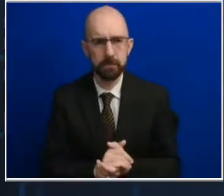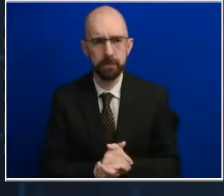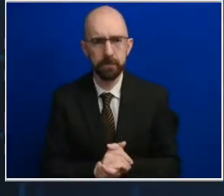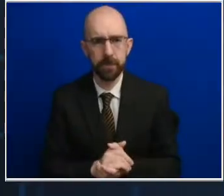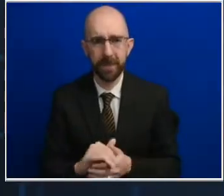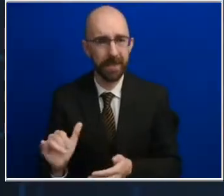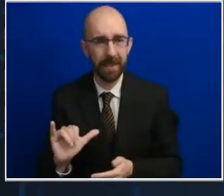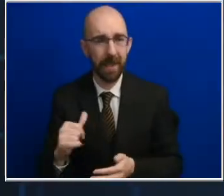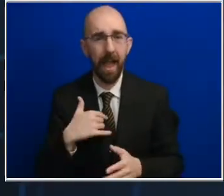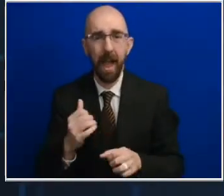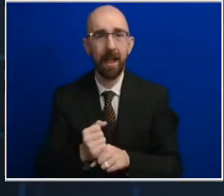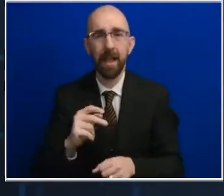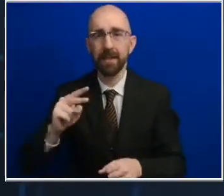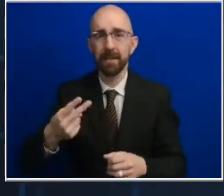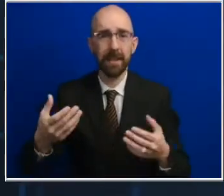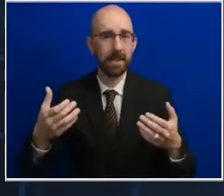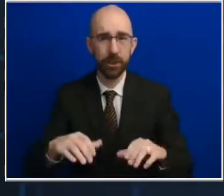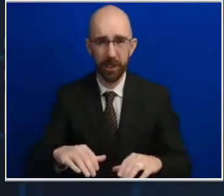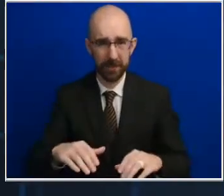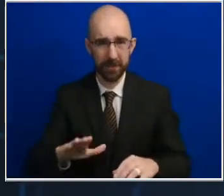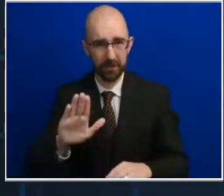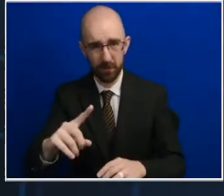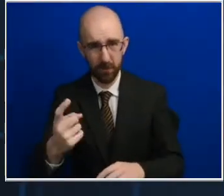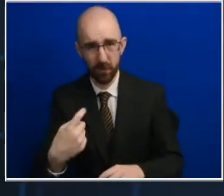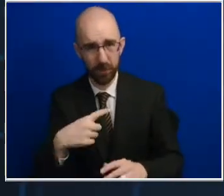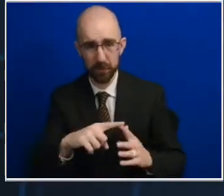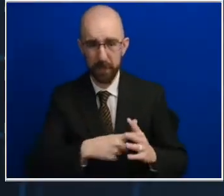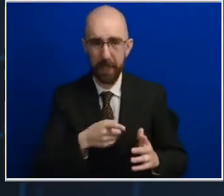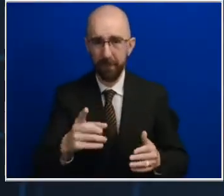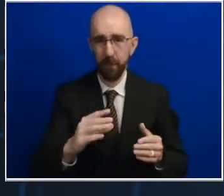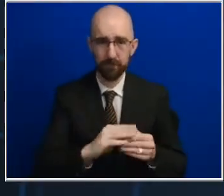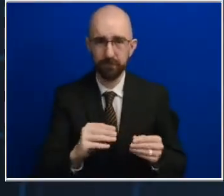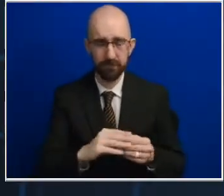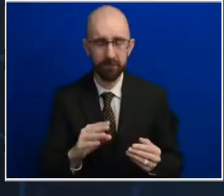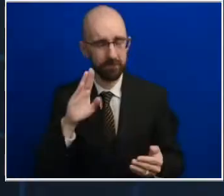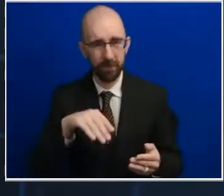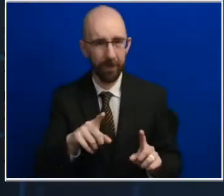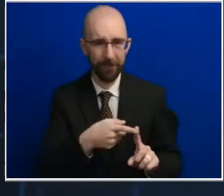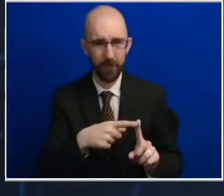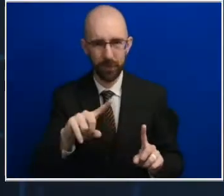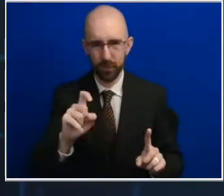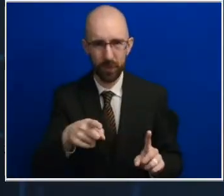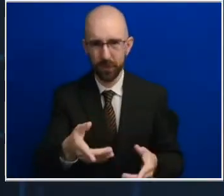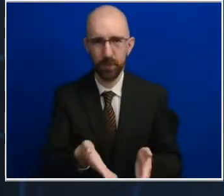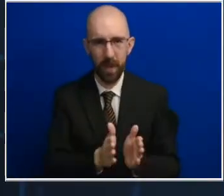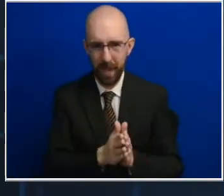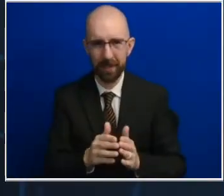second chance at life, to answer your question from the beginning of what you, Right. the question you had asked, and I kind of